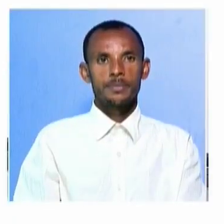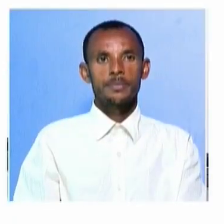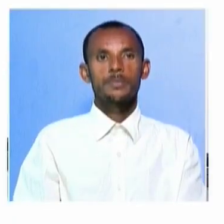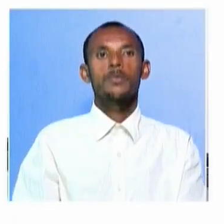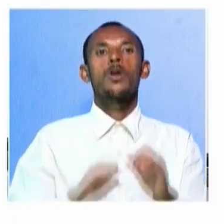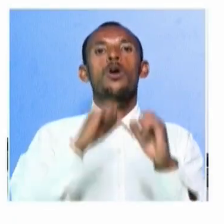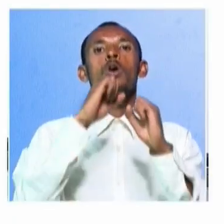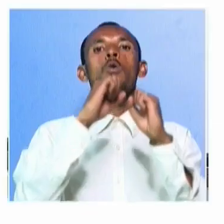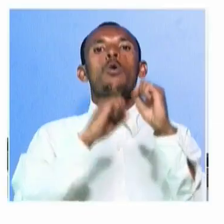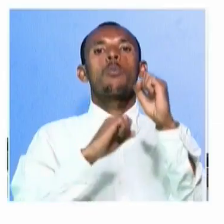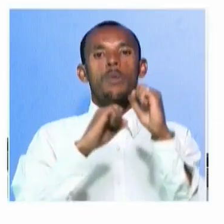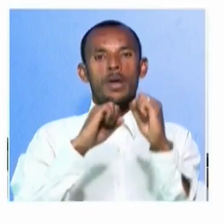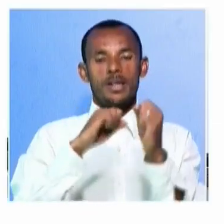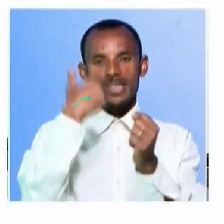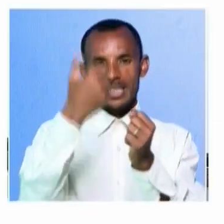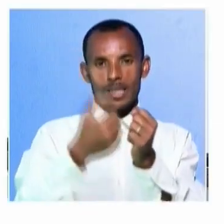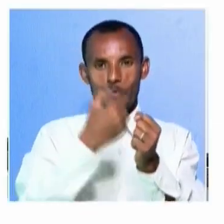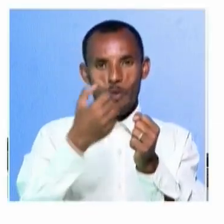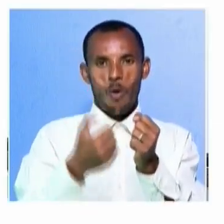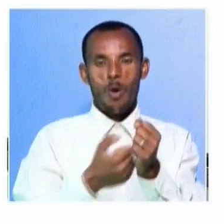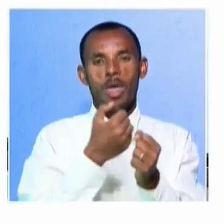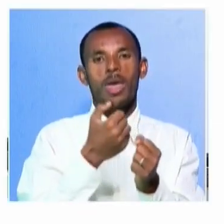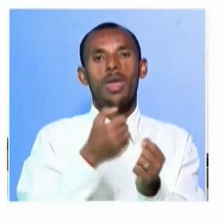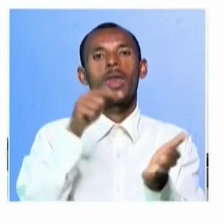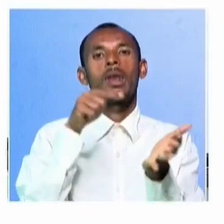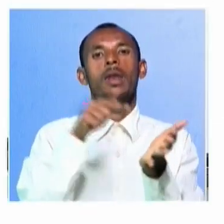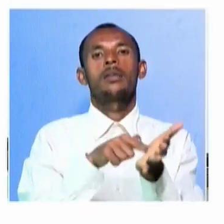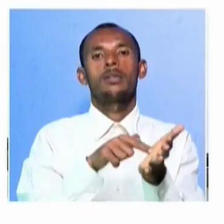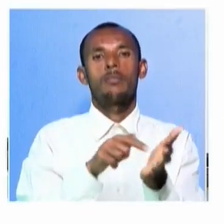compare the following decimals.